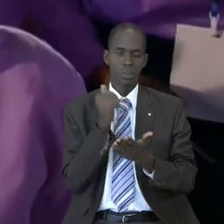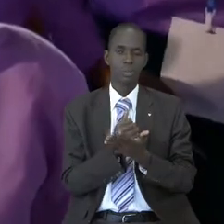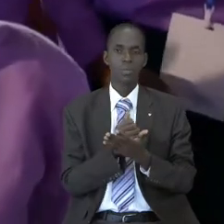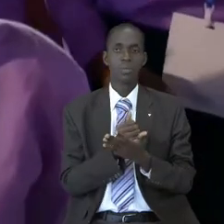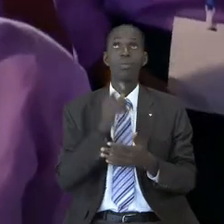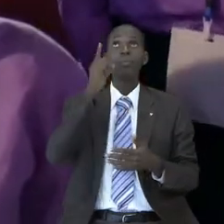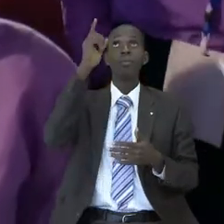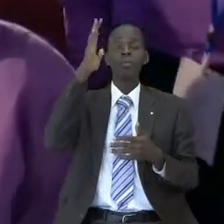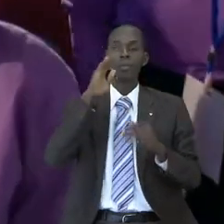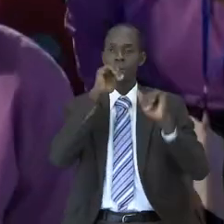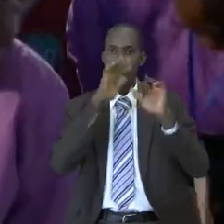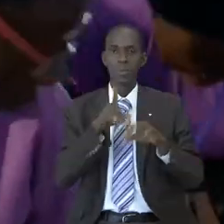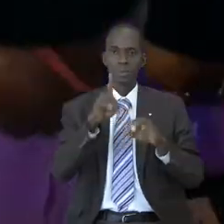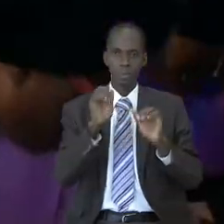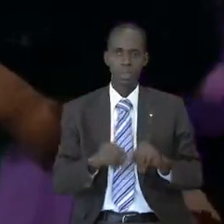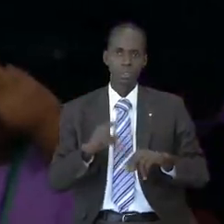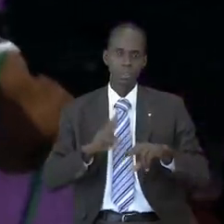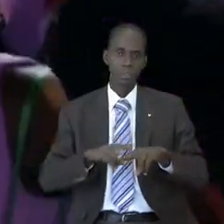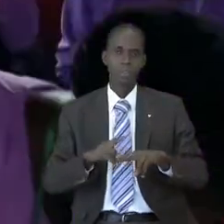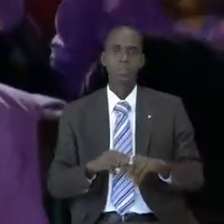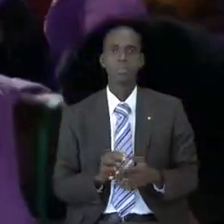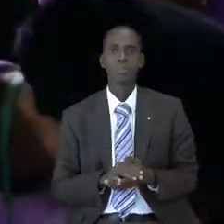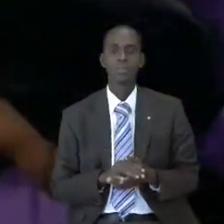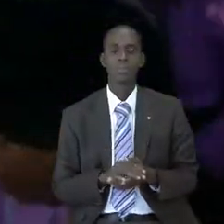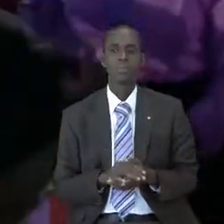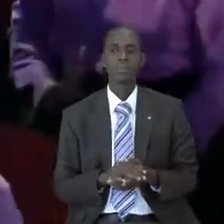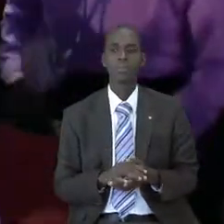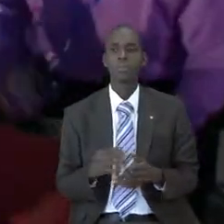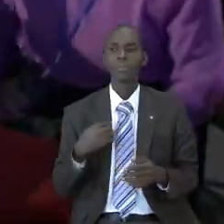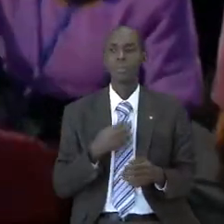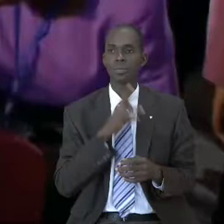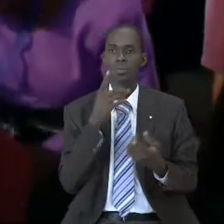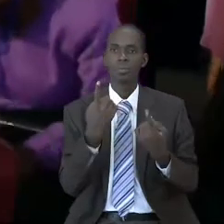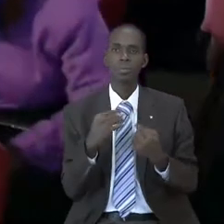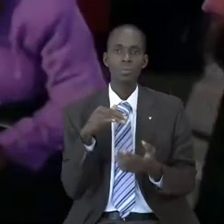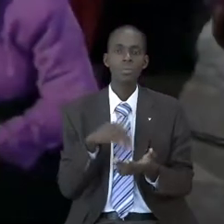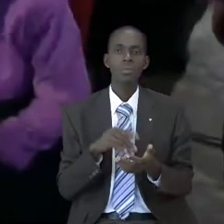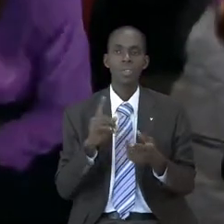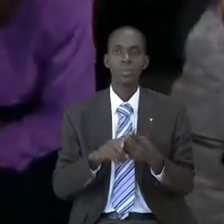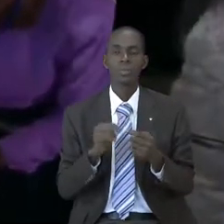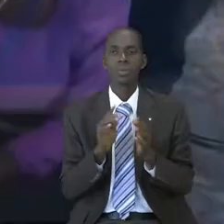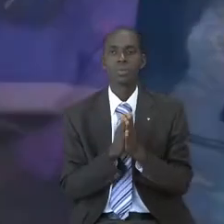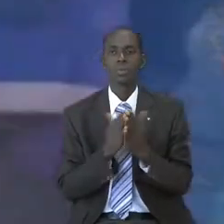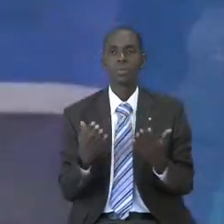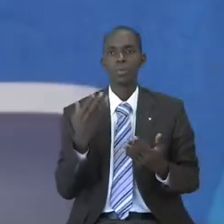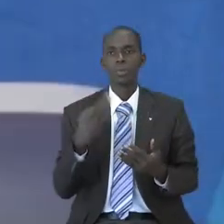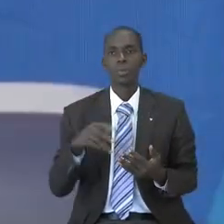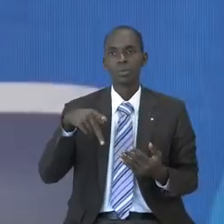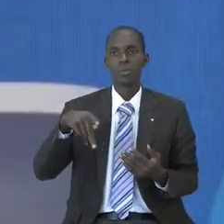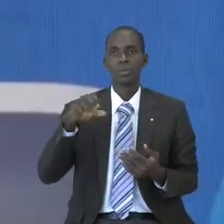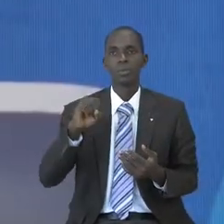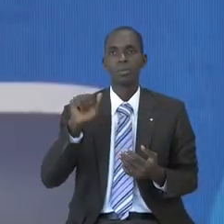God bless you. You can sit down. We're coming today to Psalm 24. And in